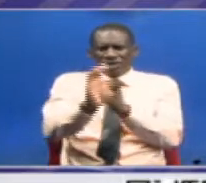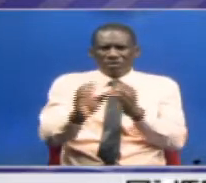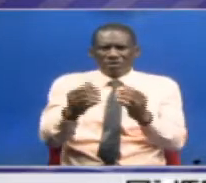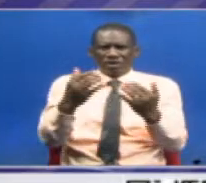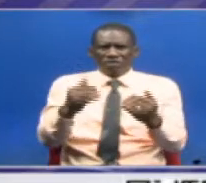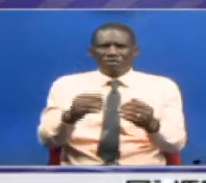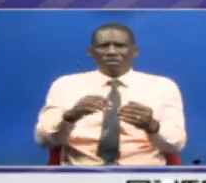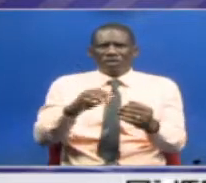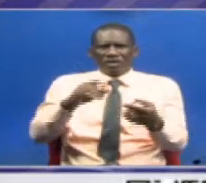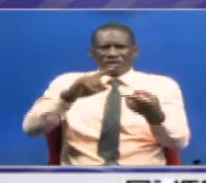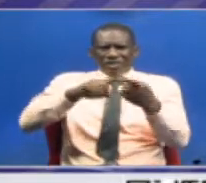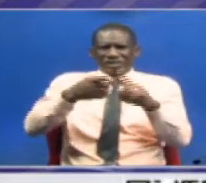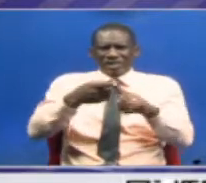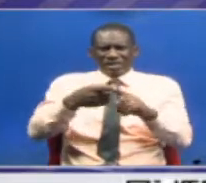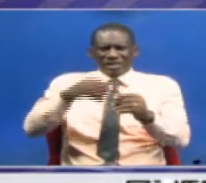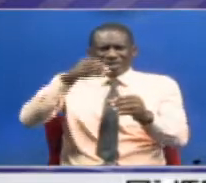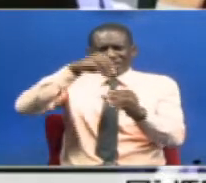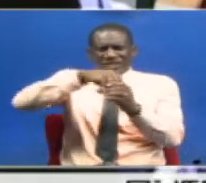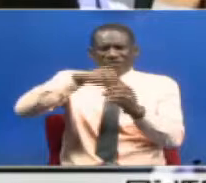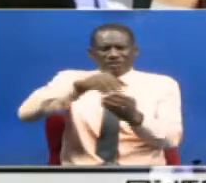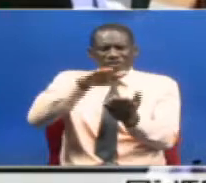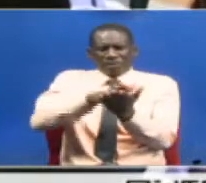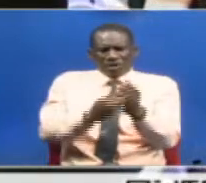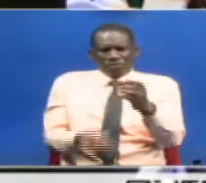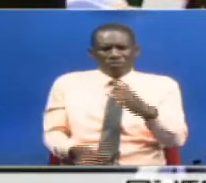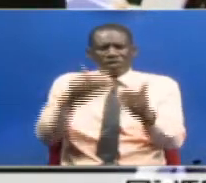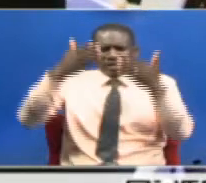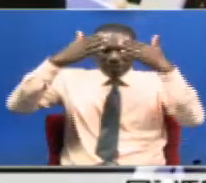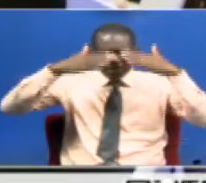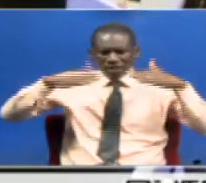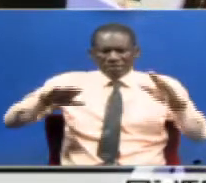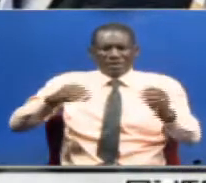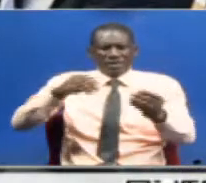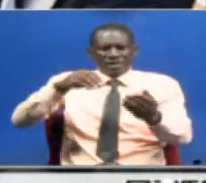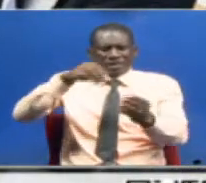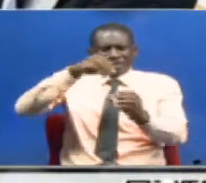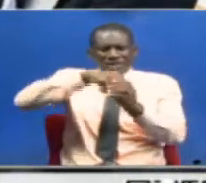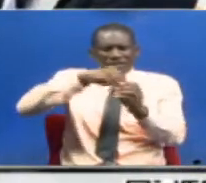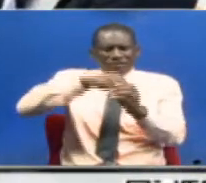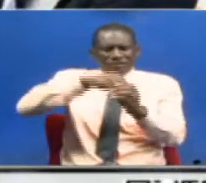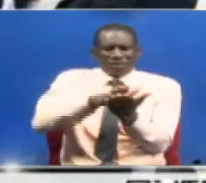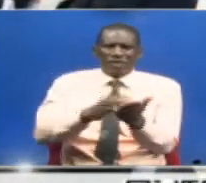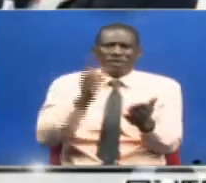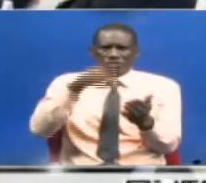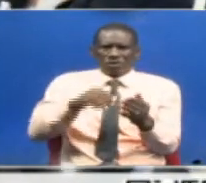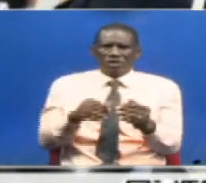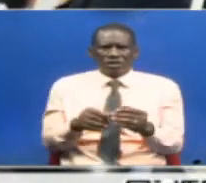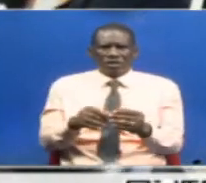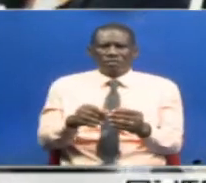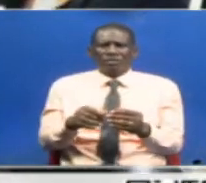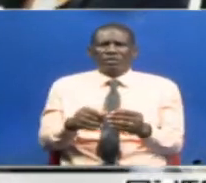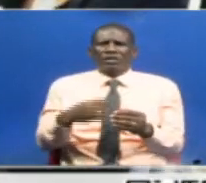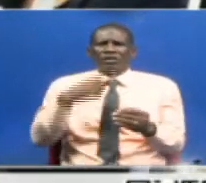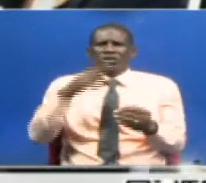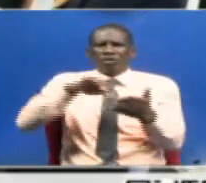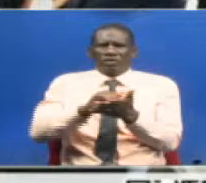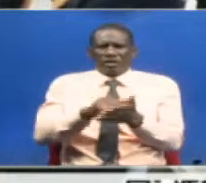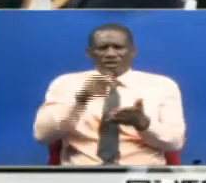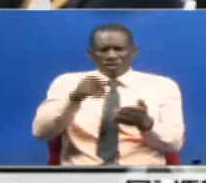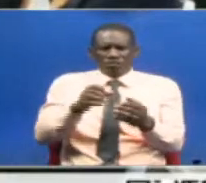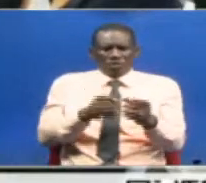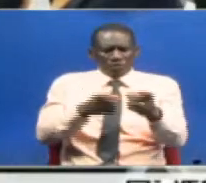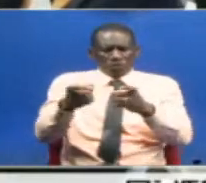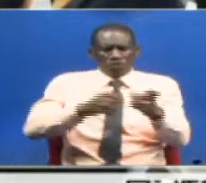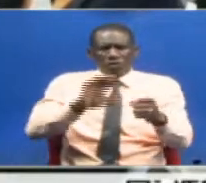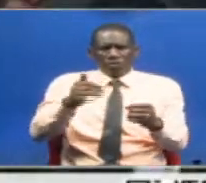the Standard Investment Bank has launched an Islamic investment banking division dubbed SIB Najah that will be regulated by